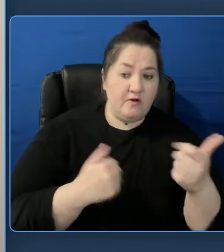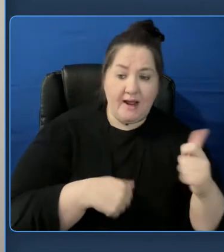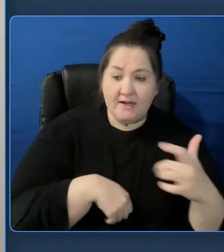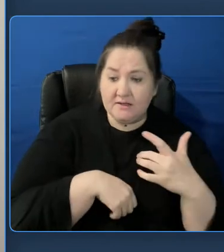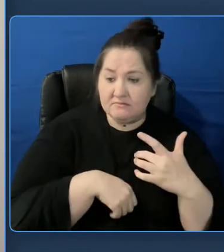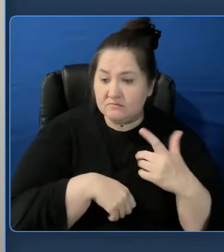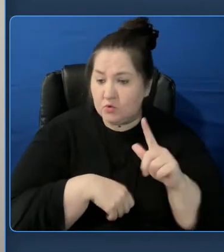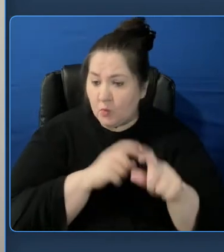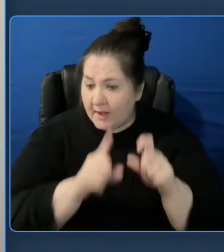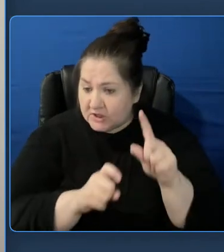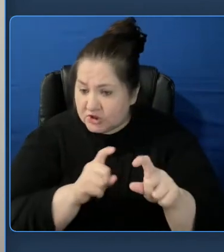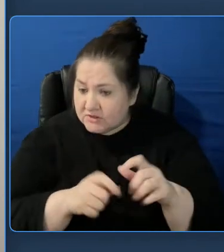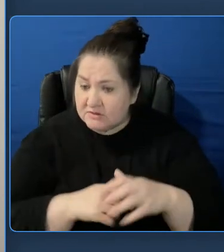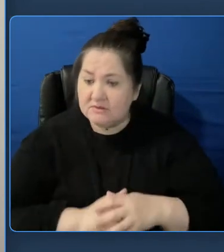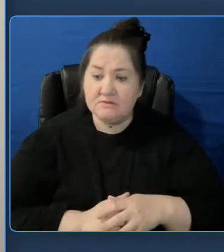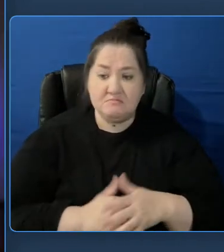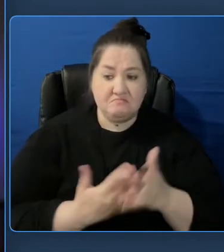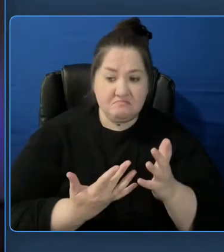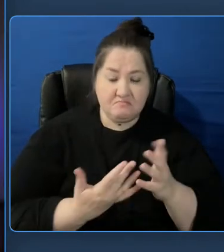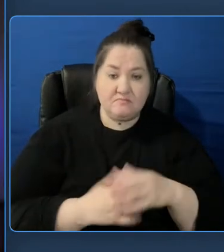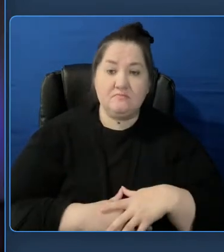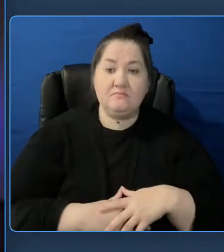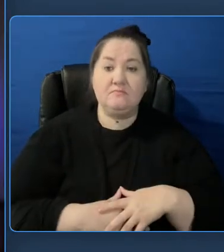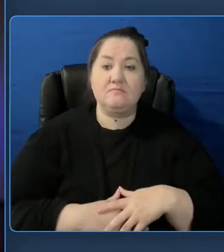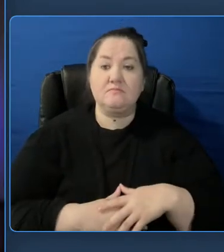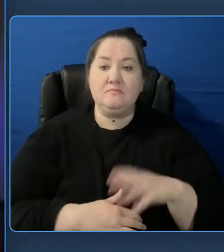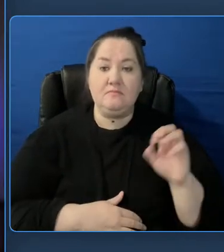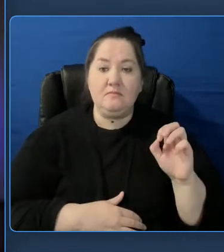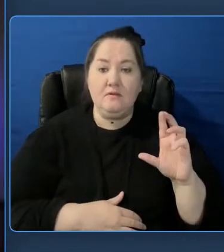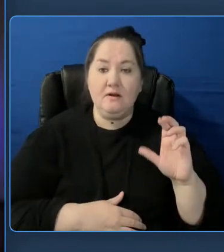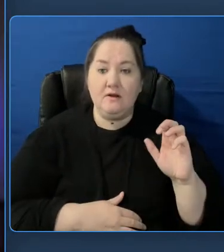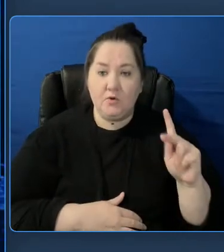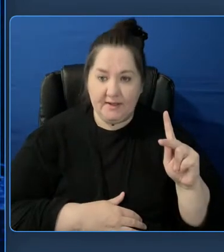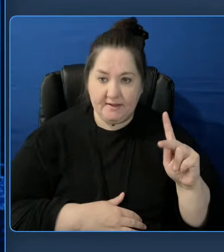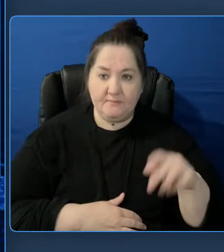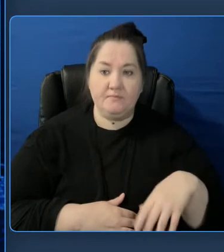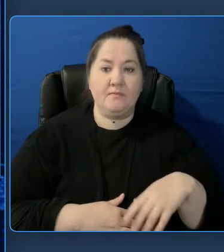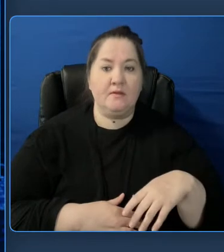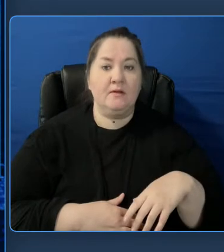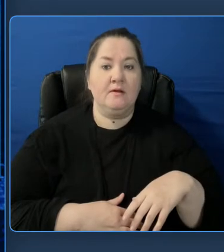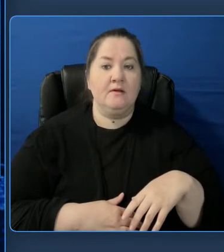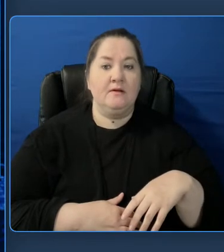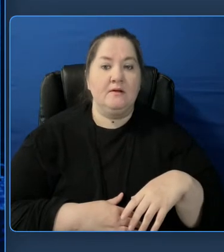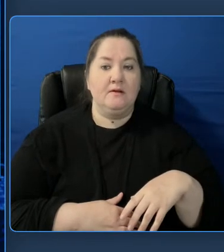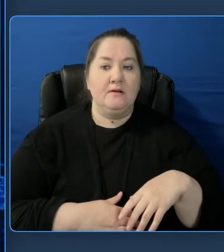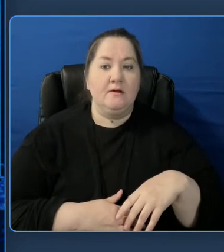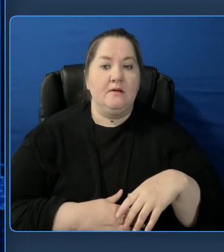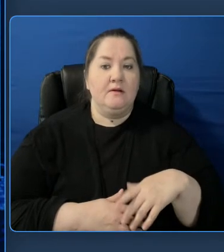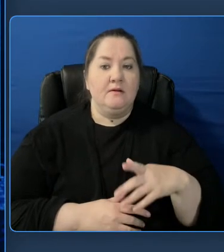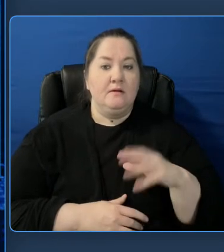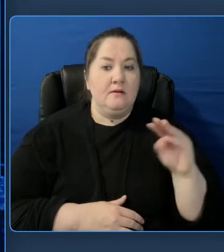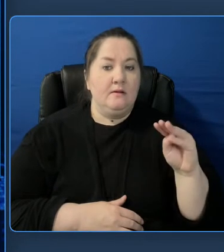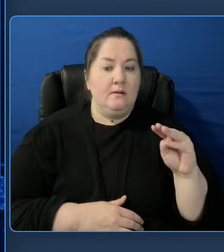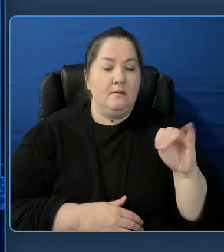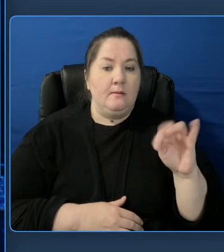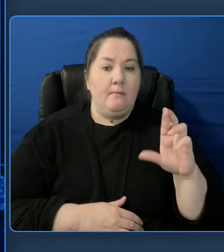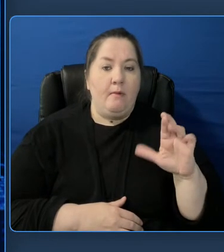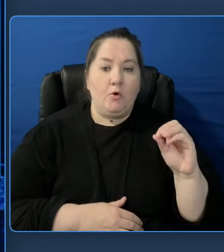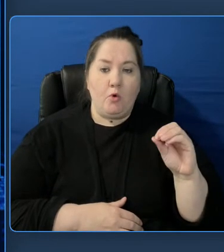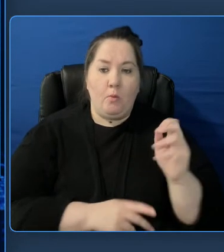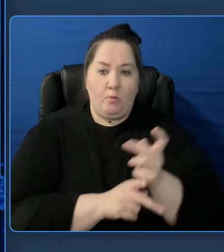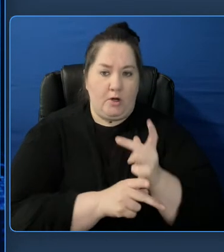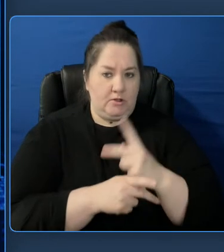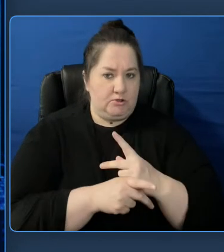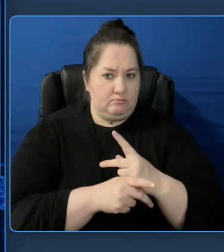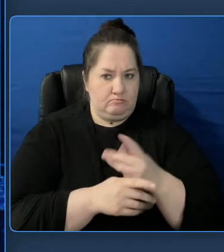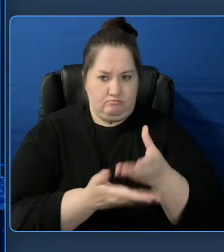So, Mitchell, what do we have as our next question? Next one in from Eric Herz in Hartford, Connecticut. Eric asks, how popular are